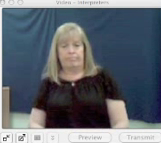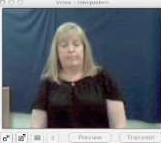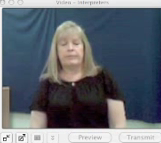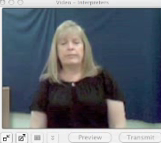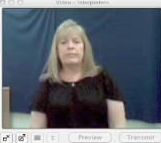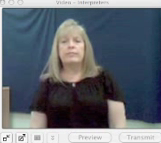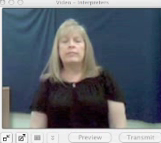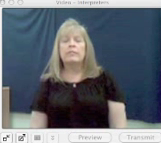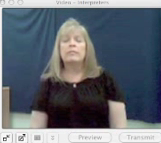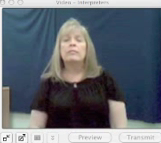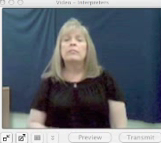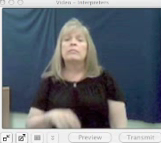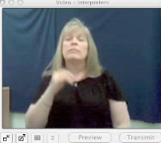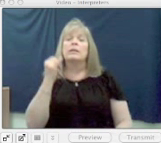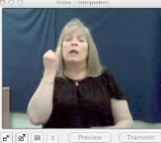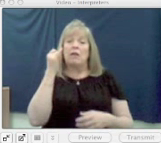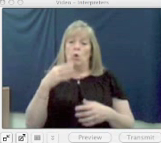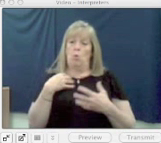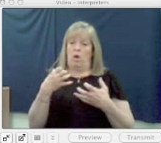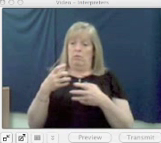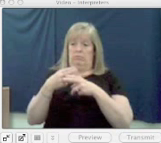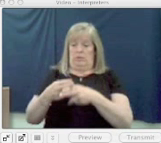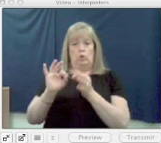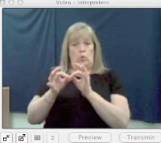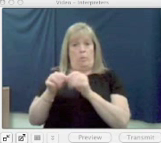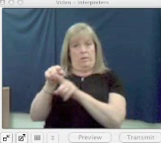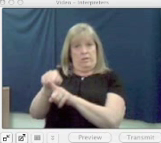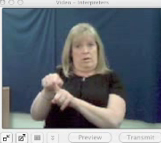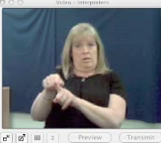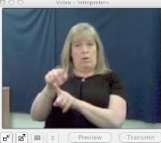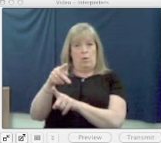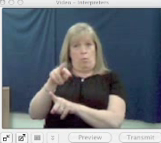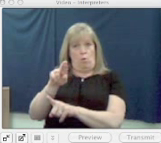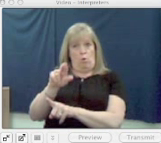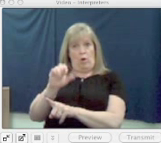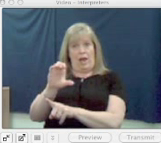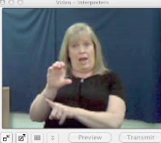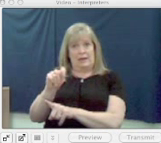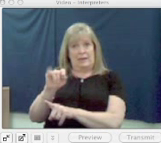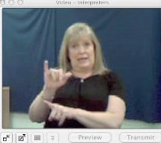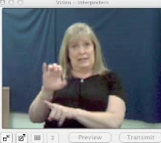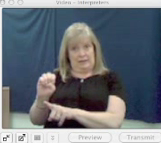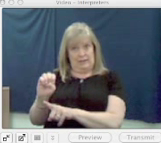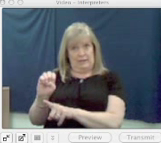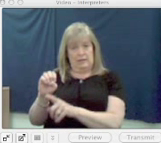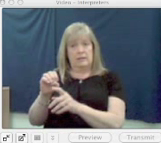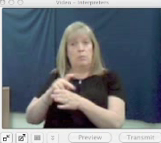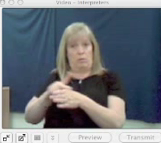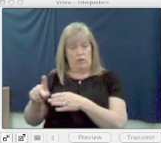If we were to say that interpreting is a practice profession, then we would suggest